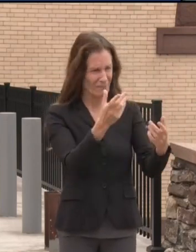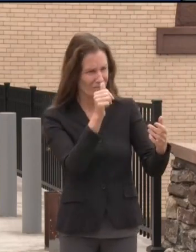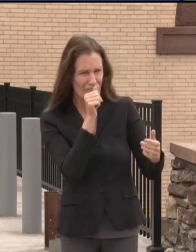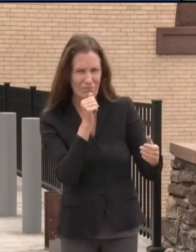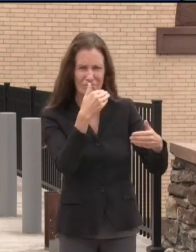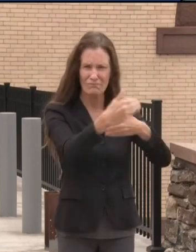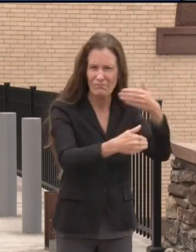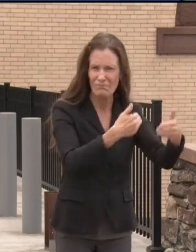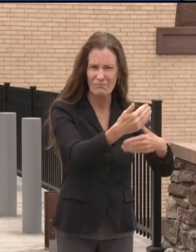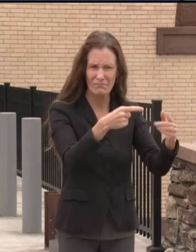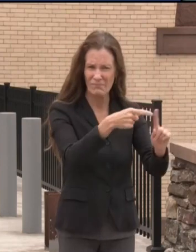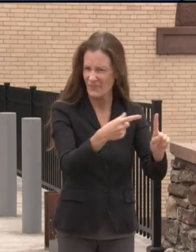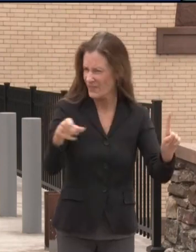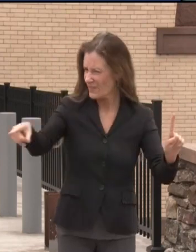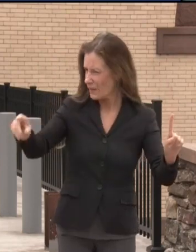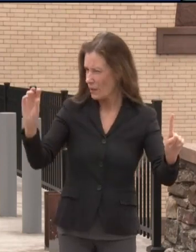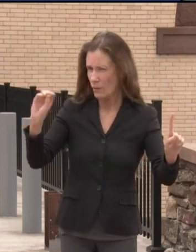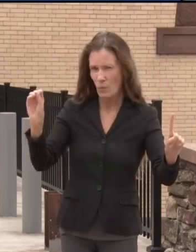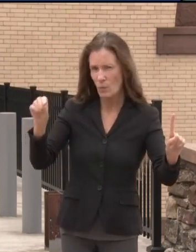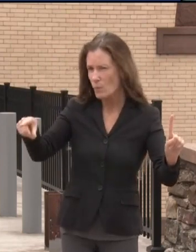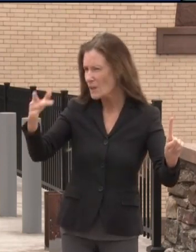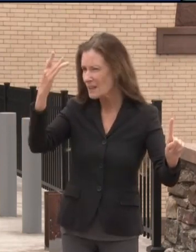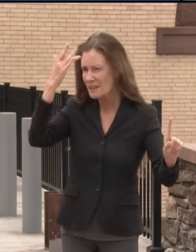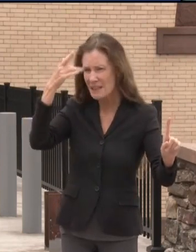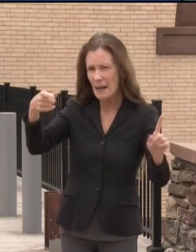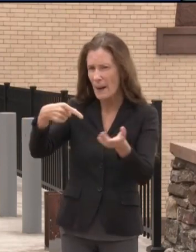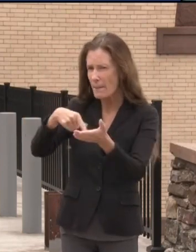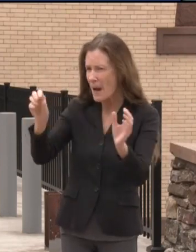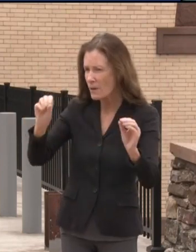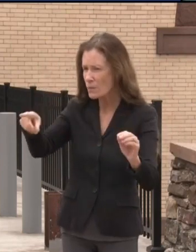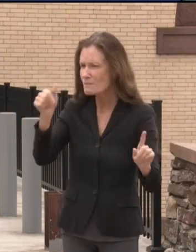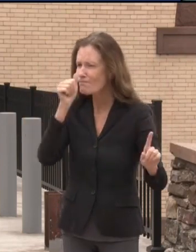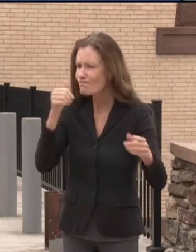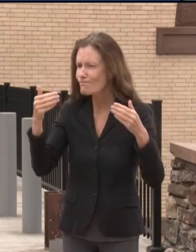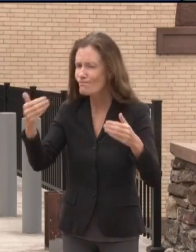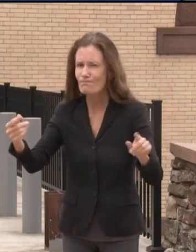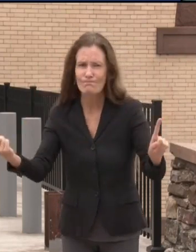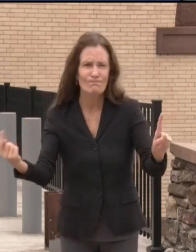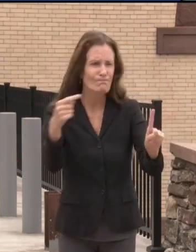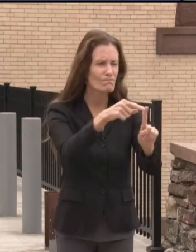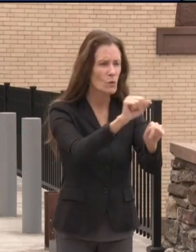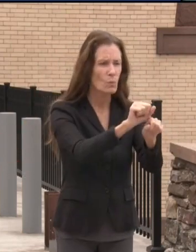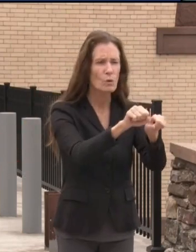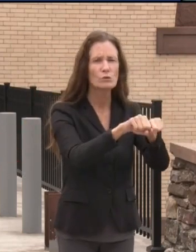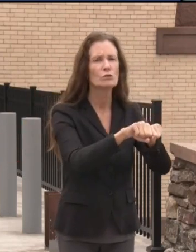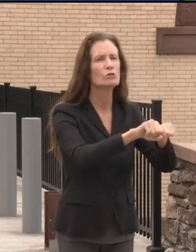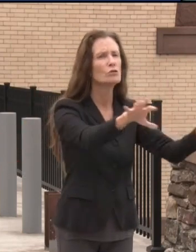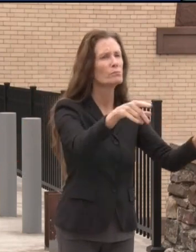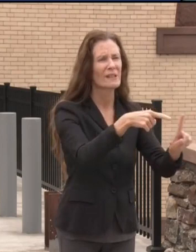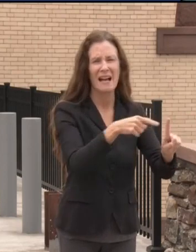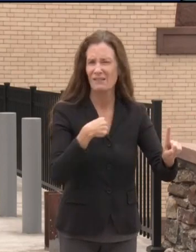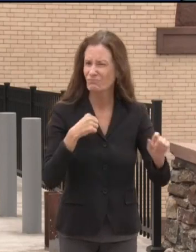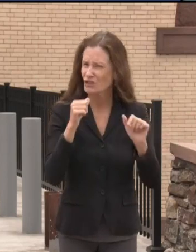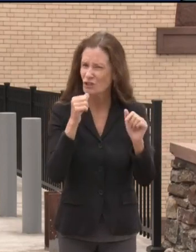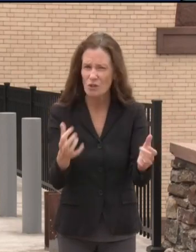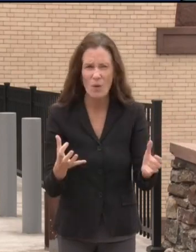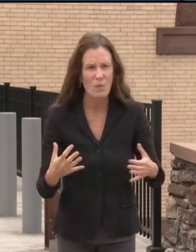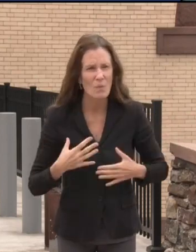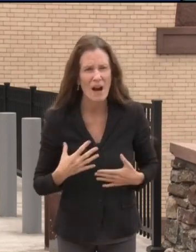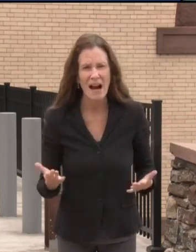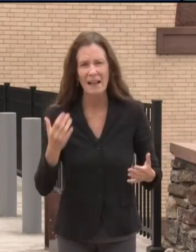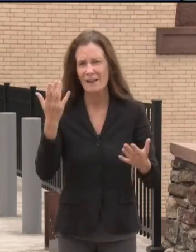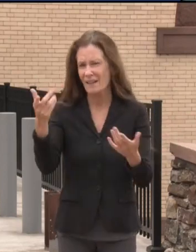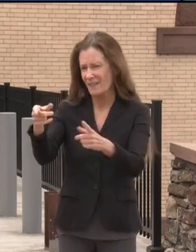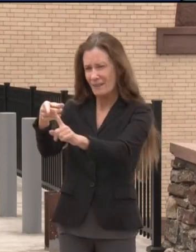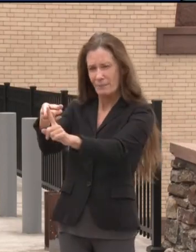sick leave, you come to work when you're sick, you infect your fellow workers. Instead of having one worker ill, now that company is